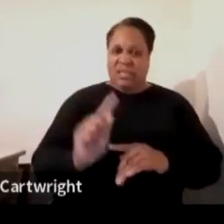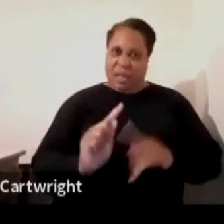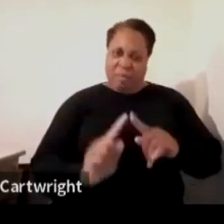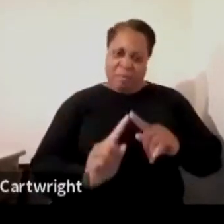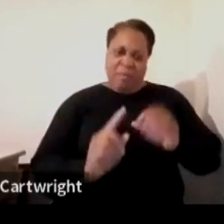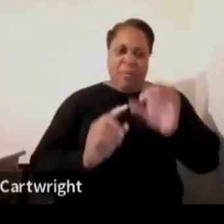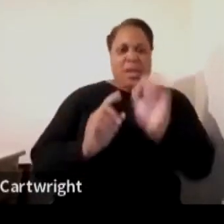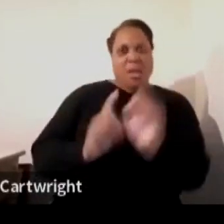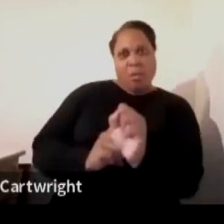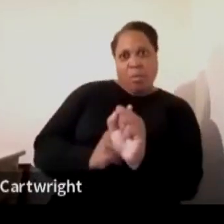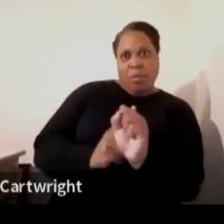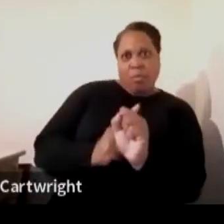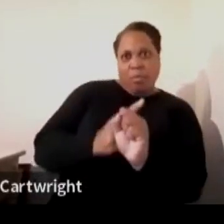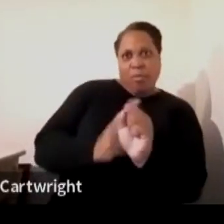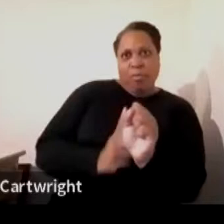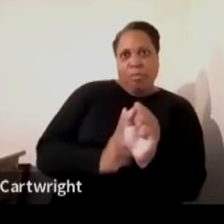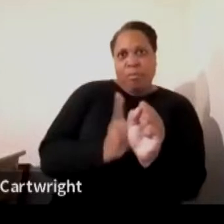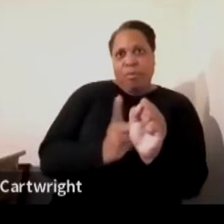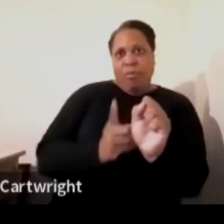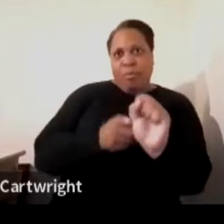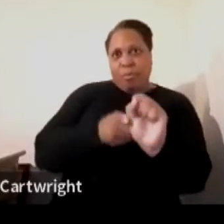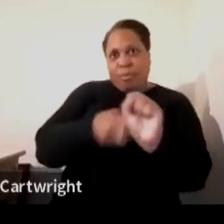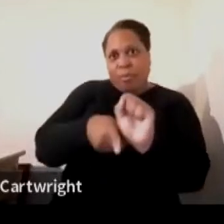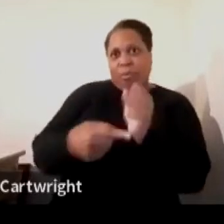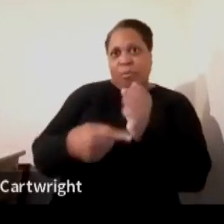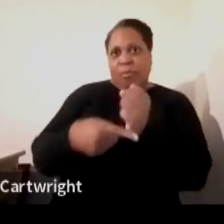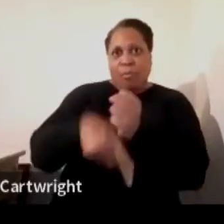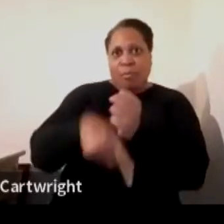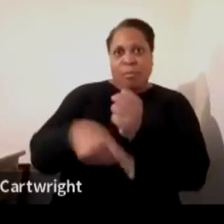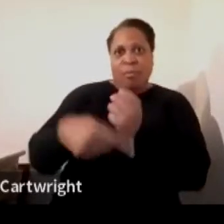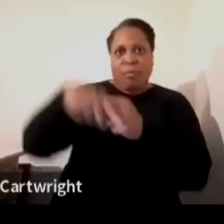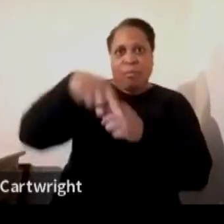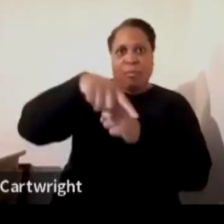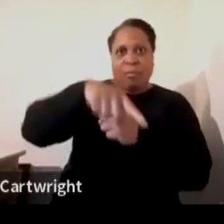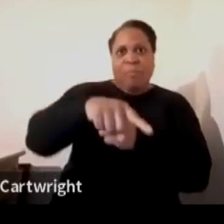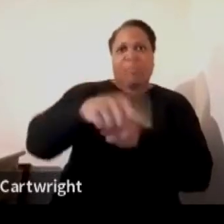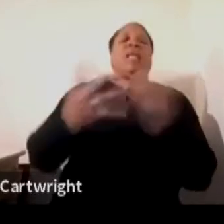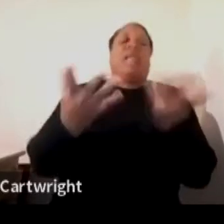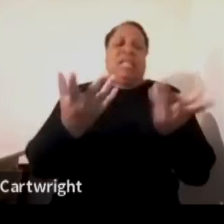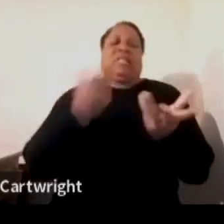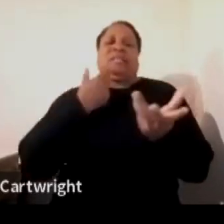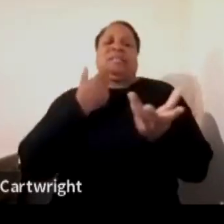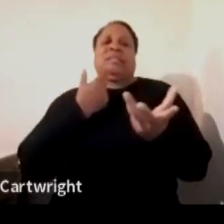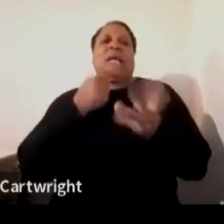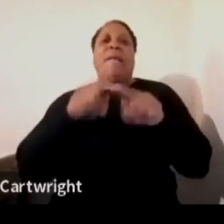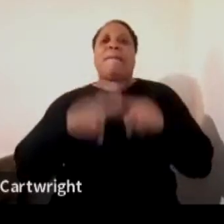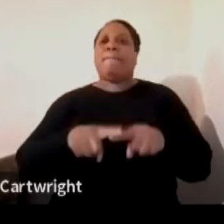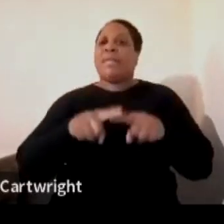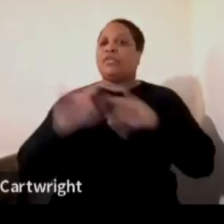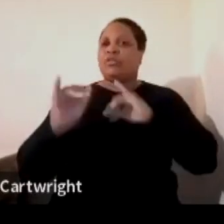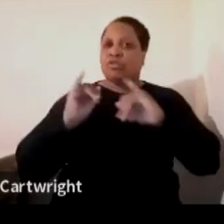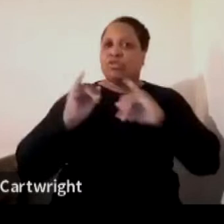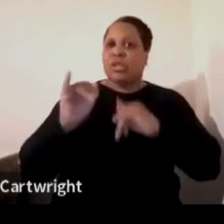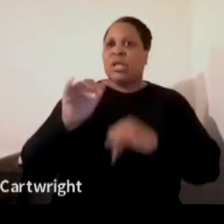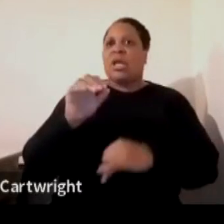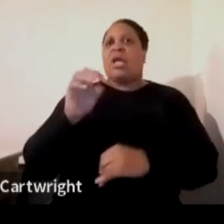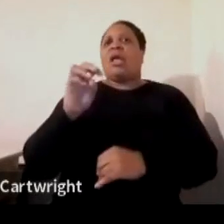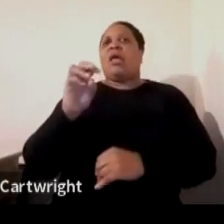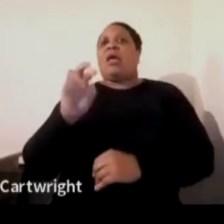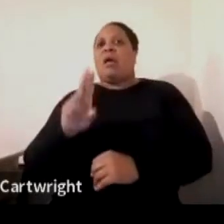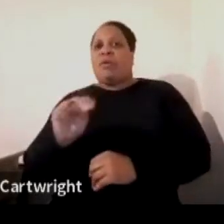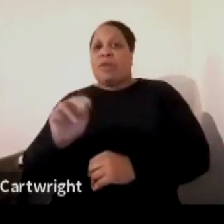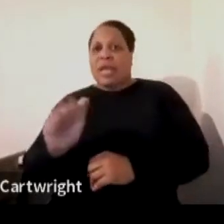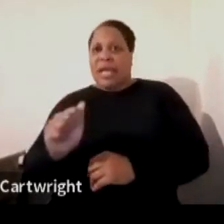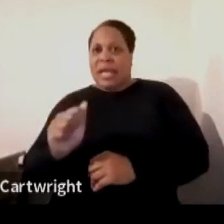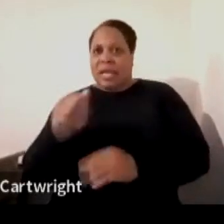create that part of the virus based on the instructions, the mRNA that is being given to you in the